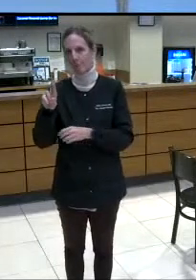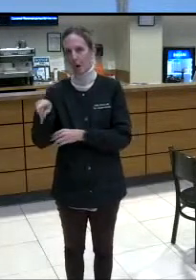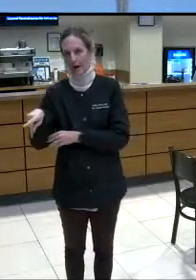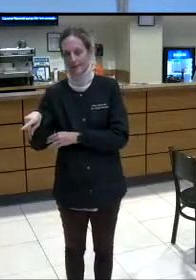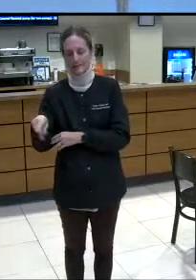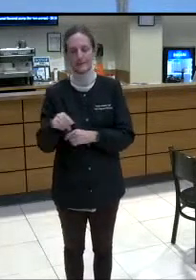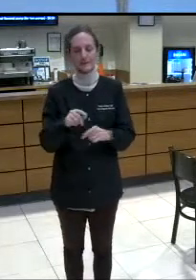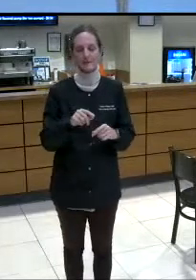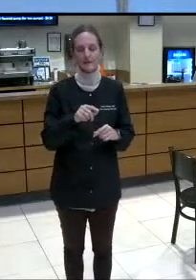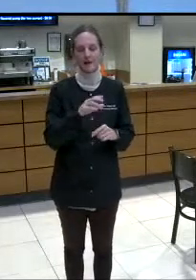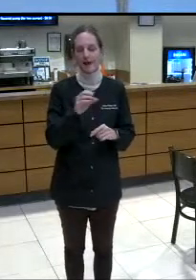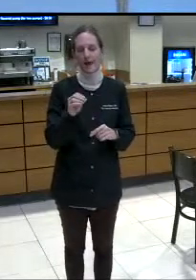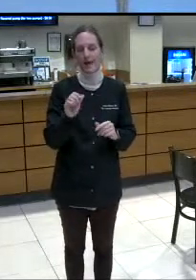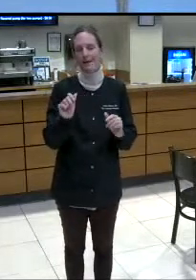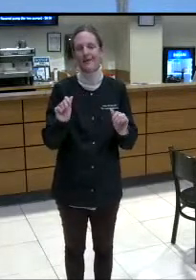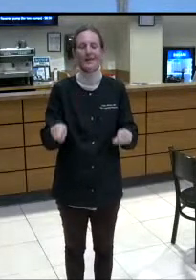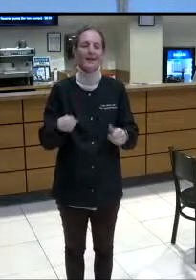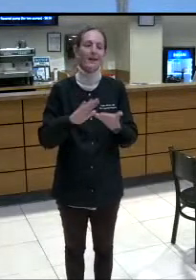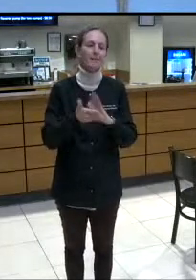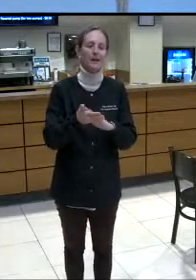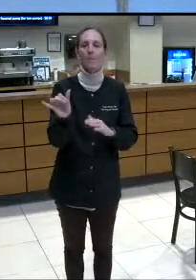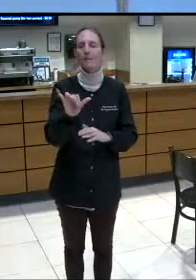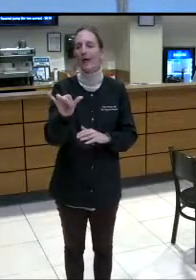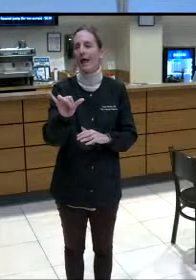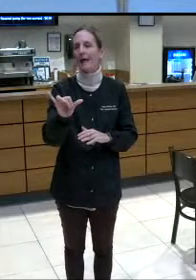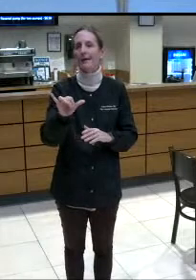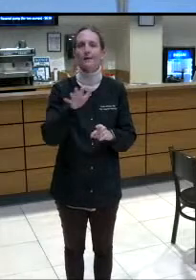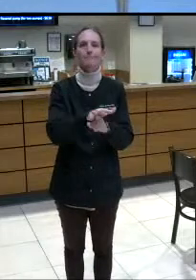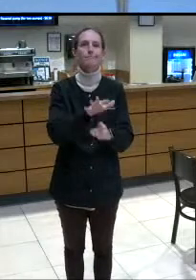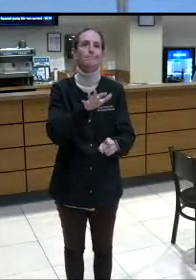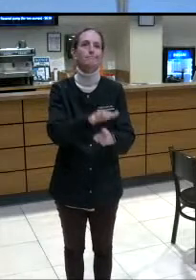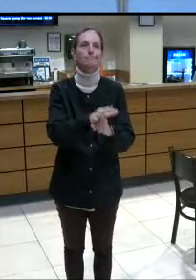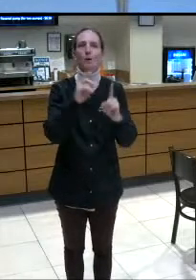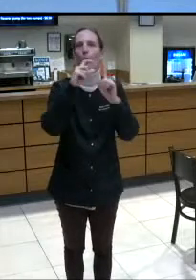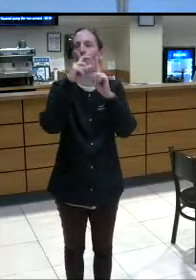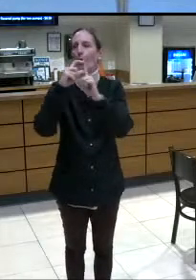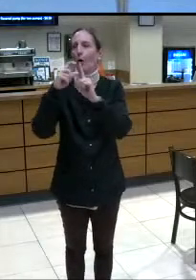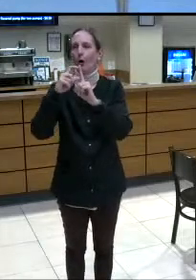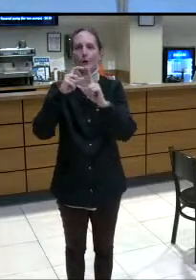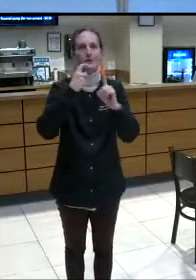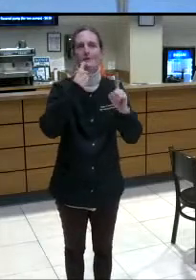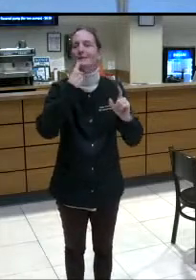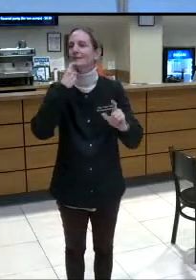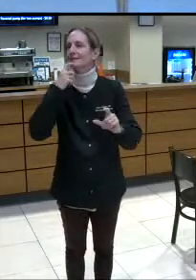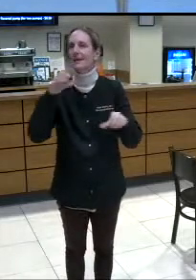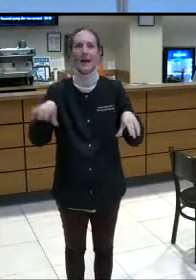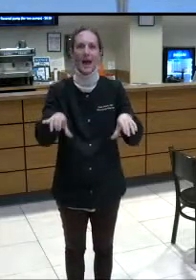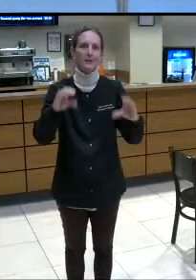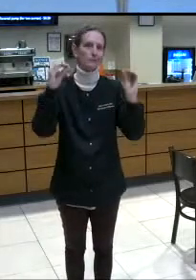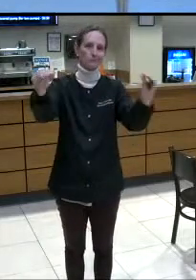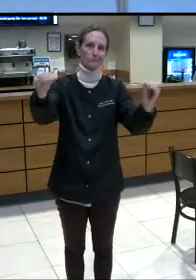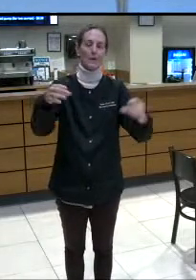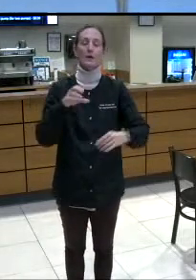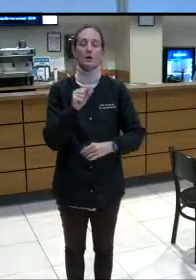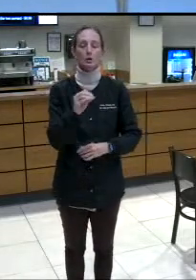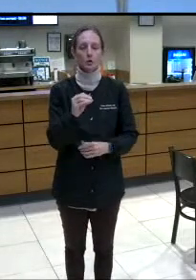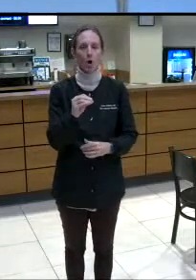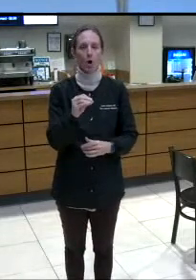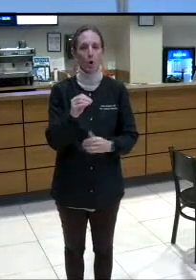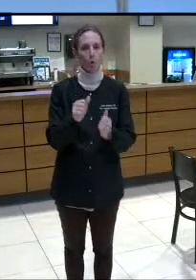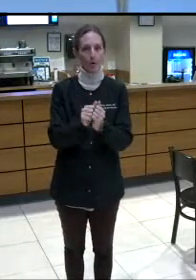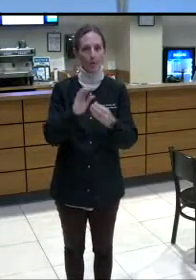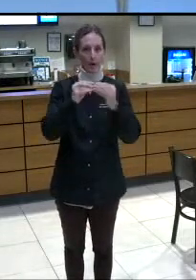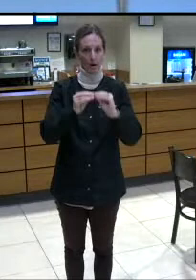become sort of like buzzword like. But I guess I think through like with the numbers that you